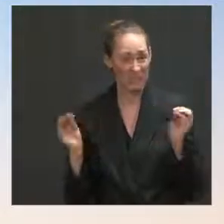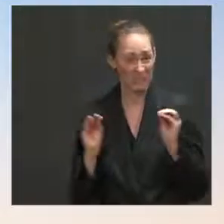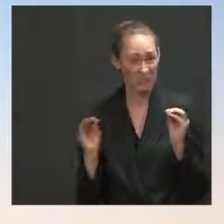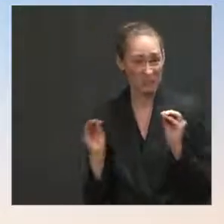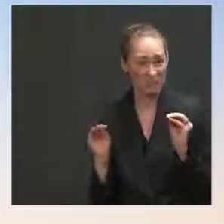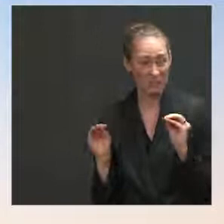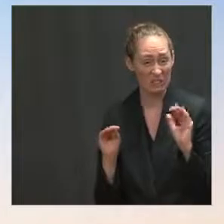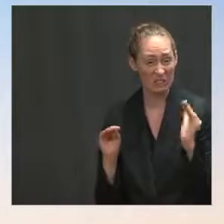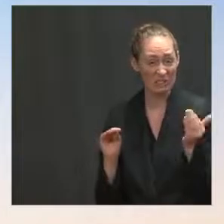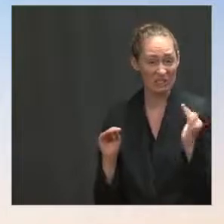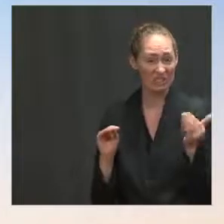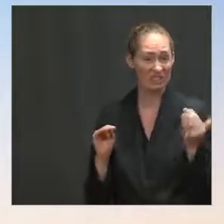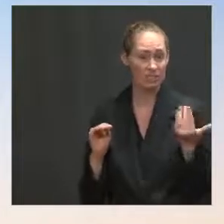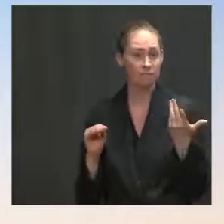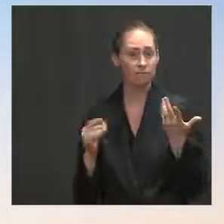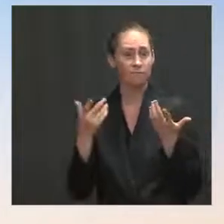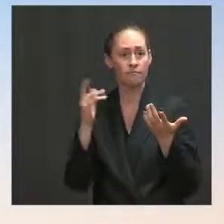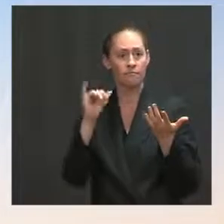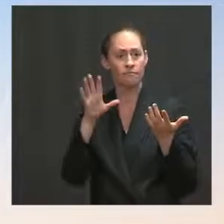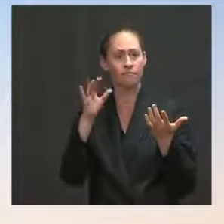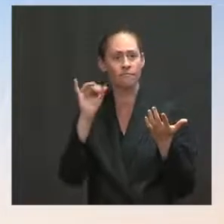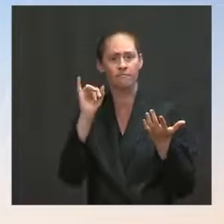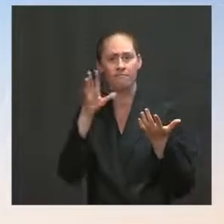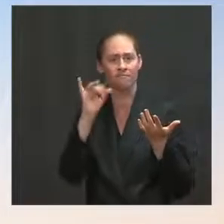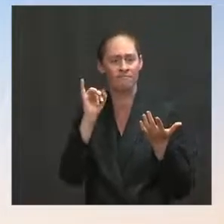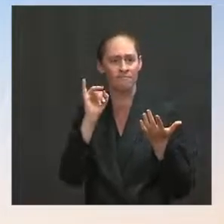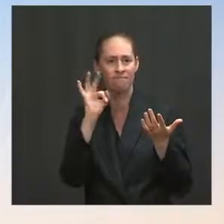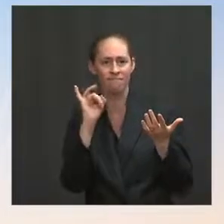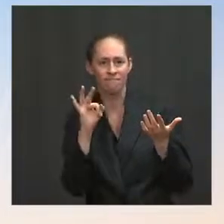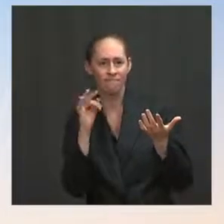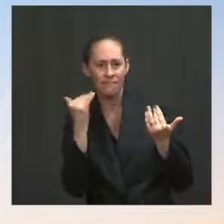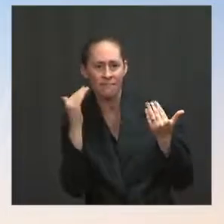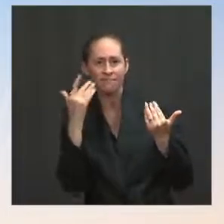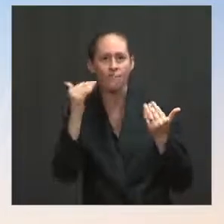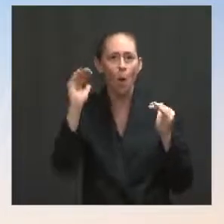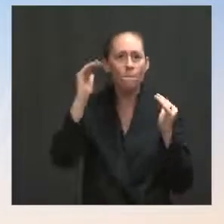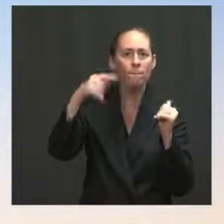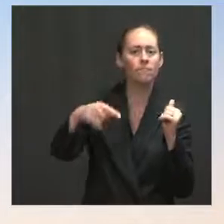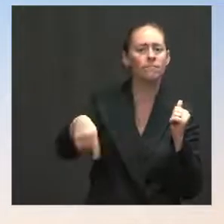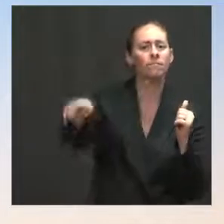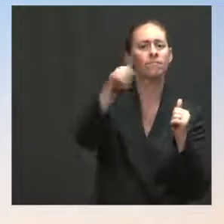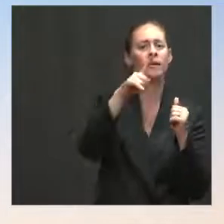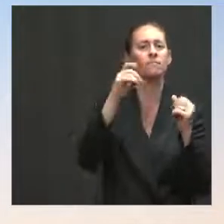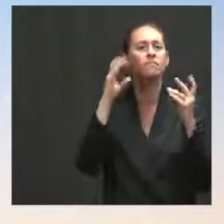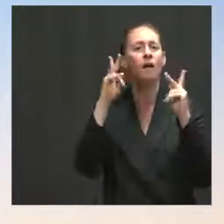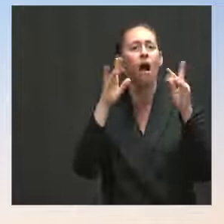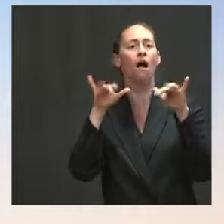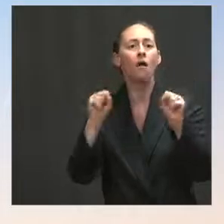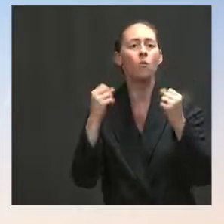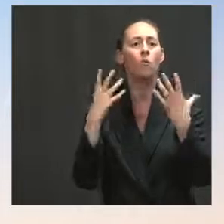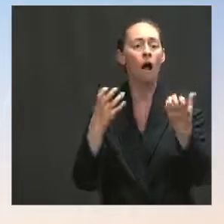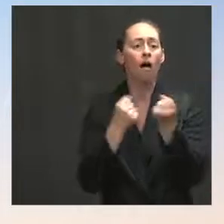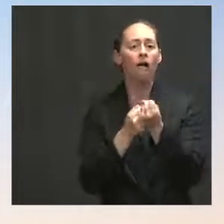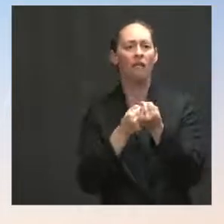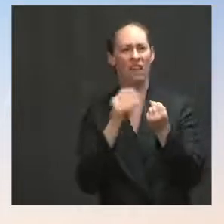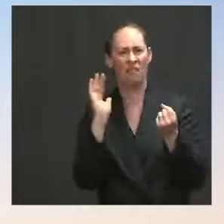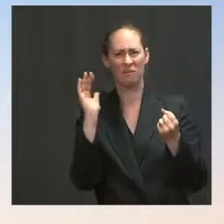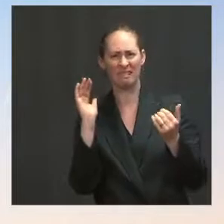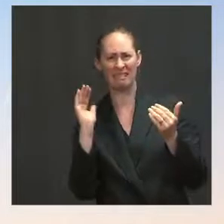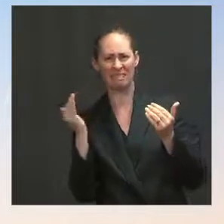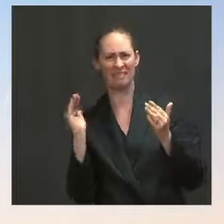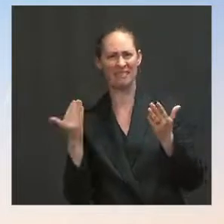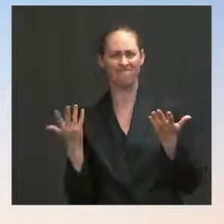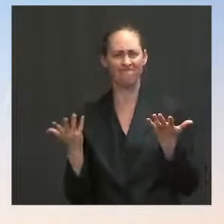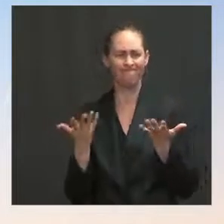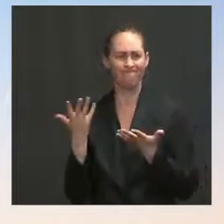hopefully change the complexion of the Senate and then try and pass the legislation? It just seems like there's no kind of